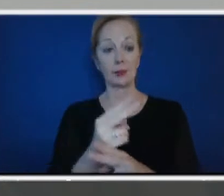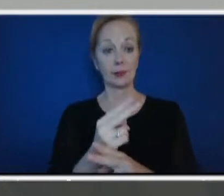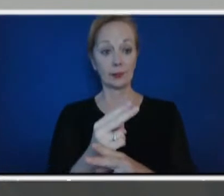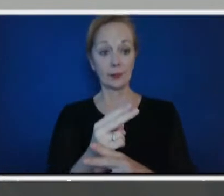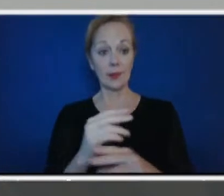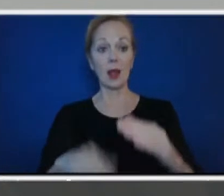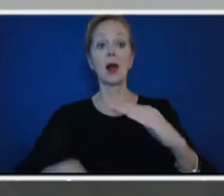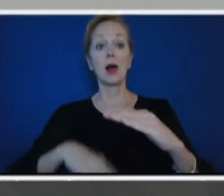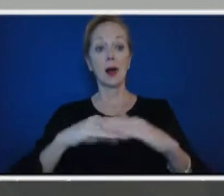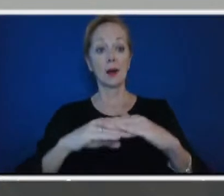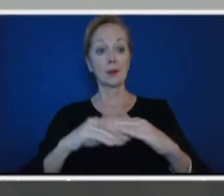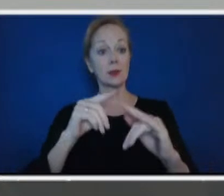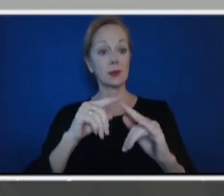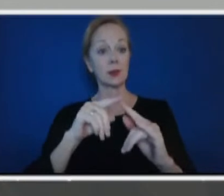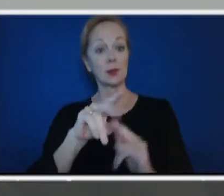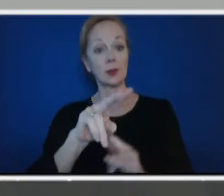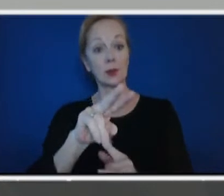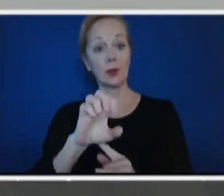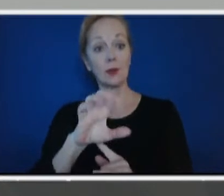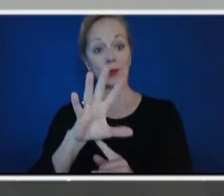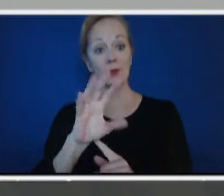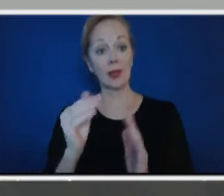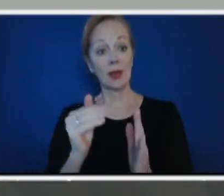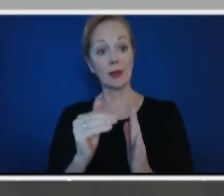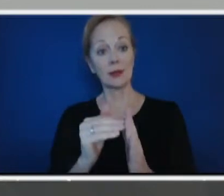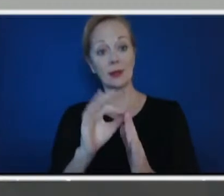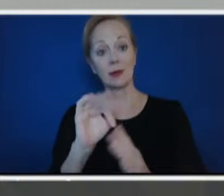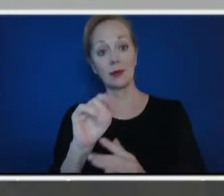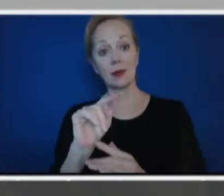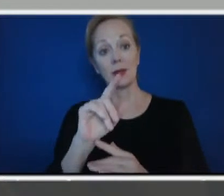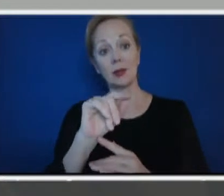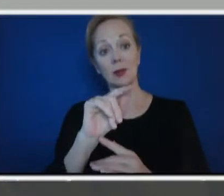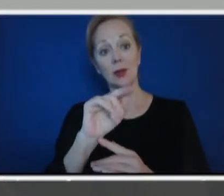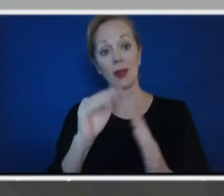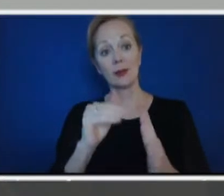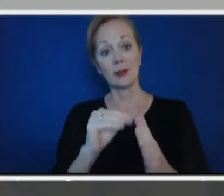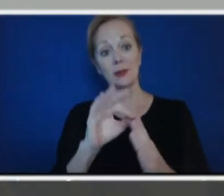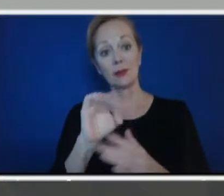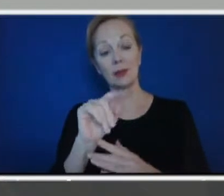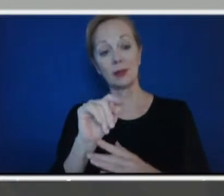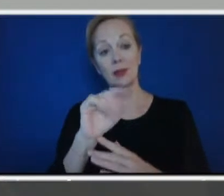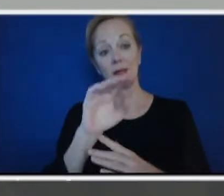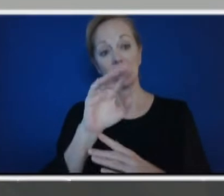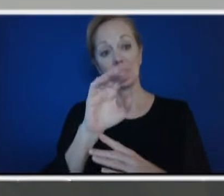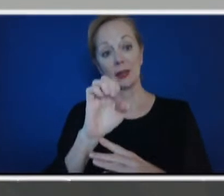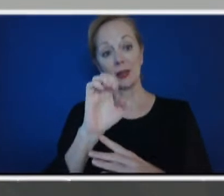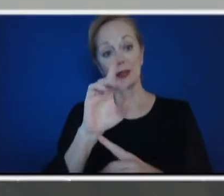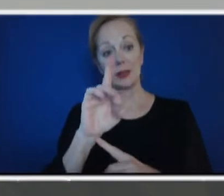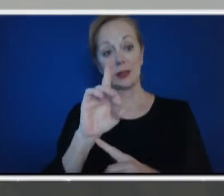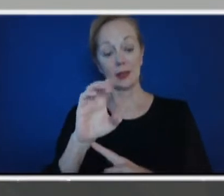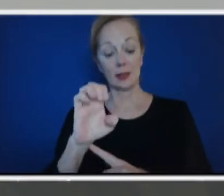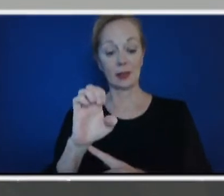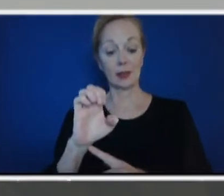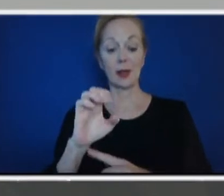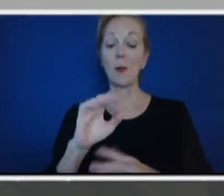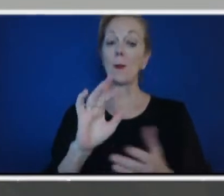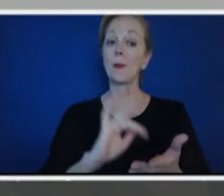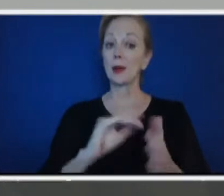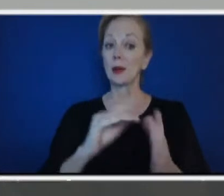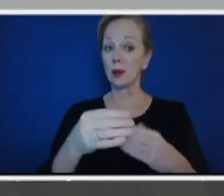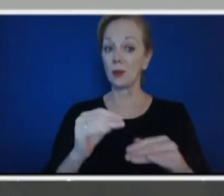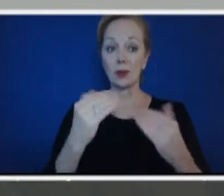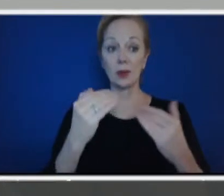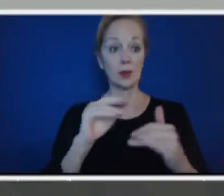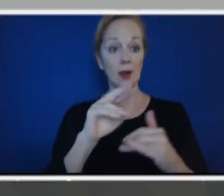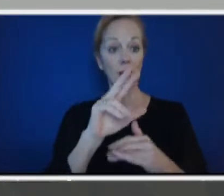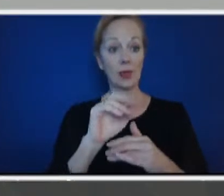to now 250,000 square feet with up to 20,000 square feet of commercial EDE. Medical office, if provided, would be limited to